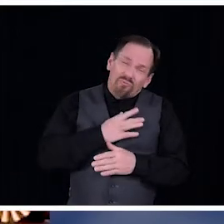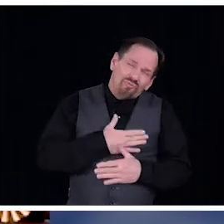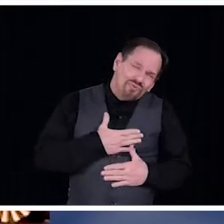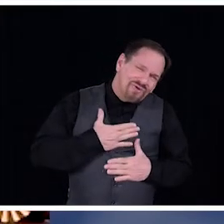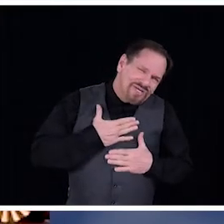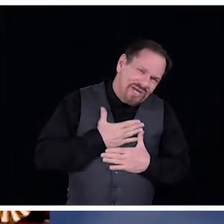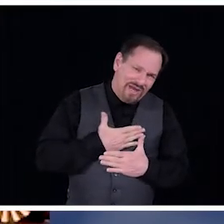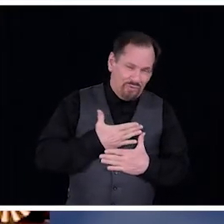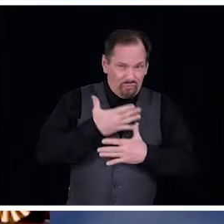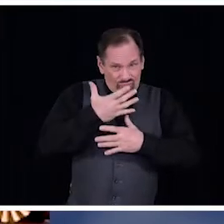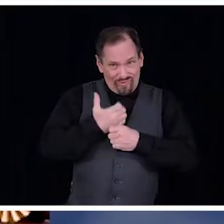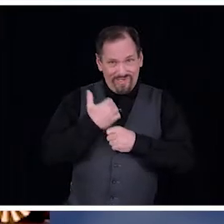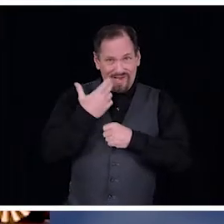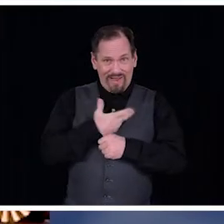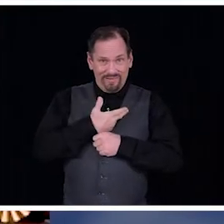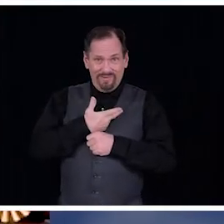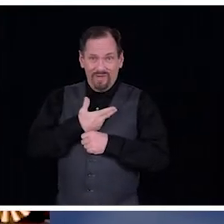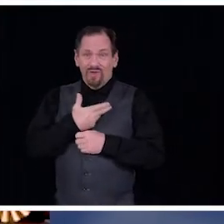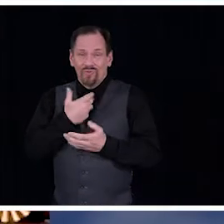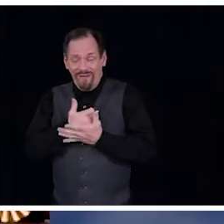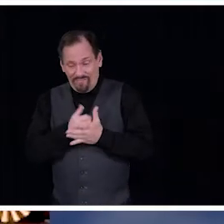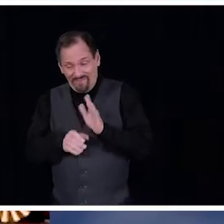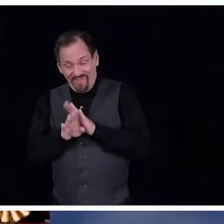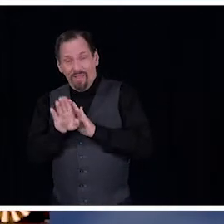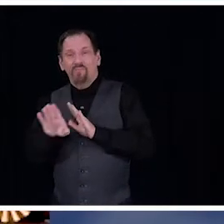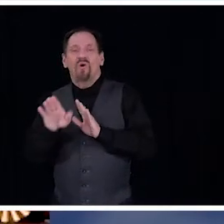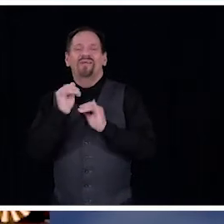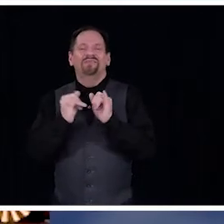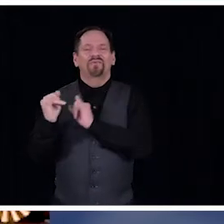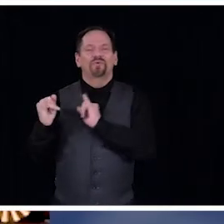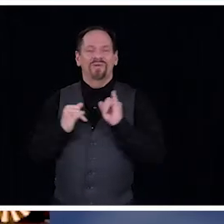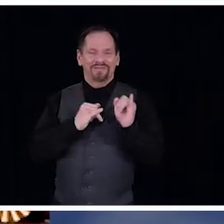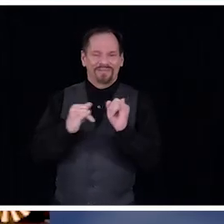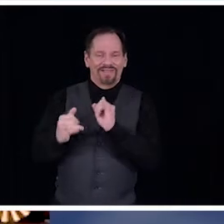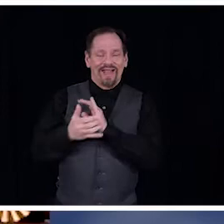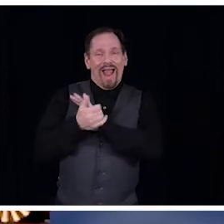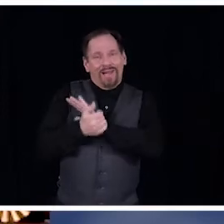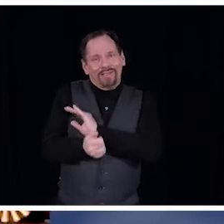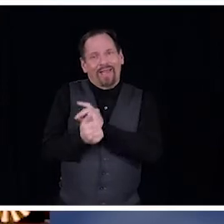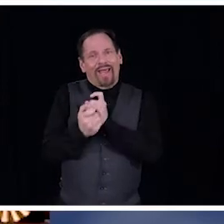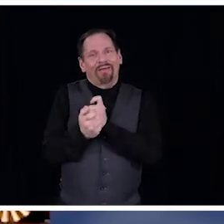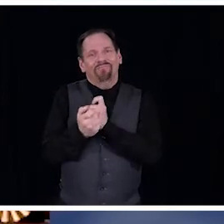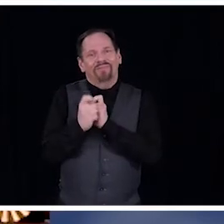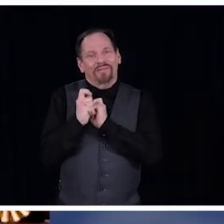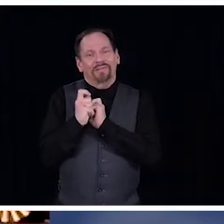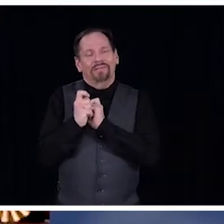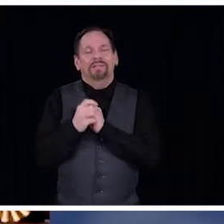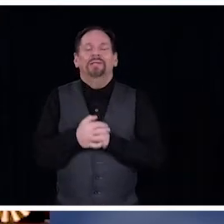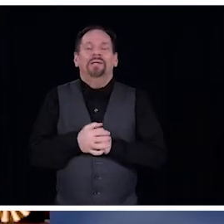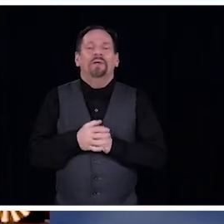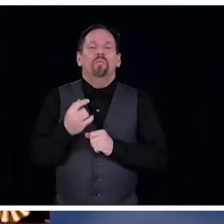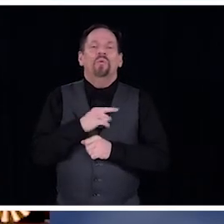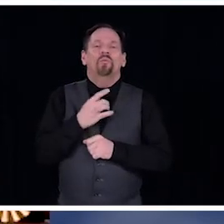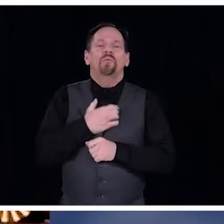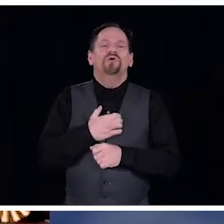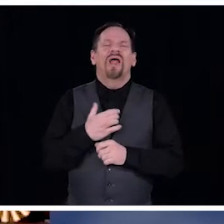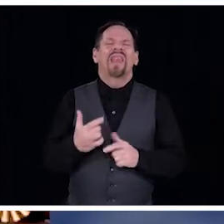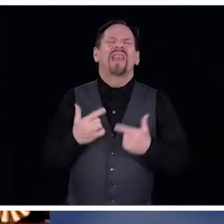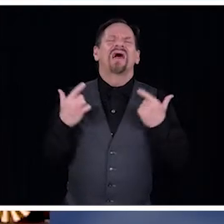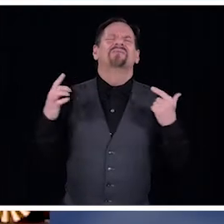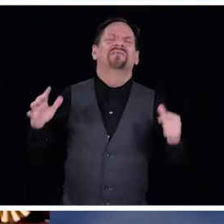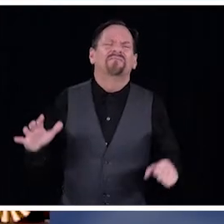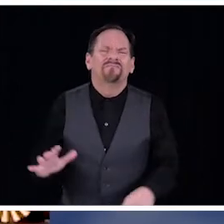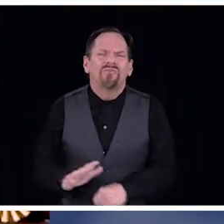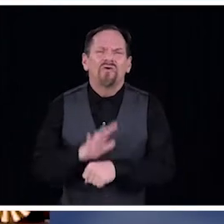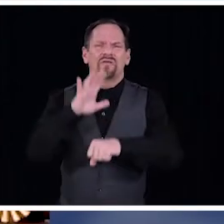the development of your individual gifts during your time at Peabody, and we wish for you all a lifetime full of opportunities to